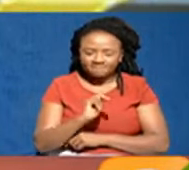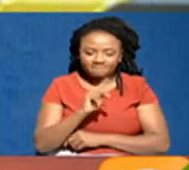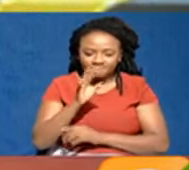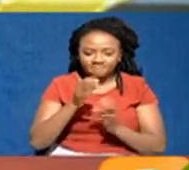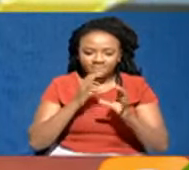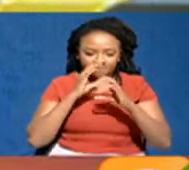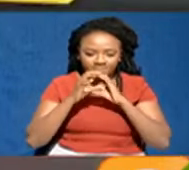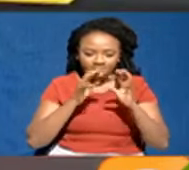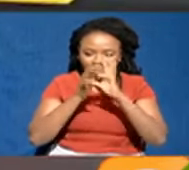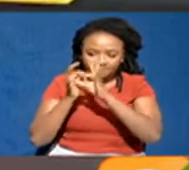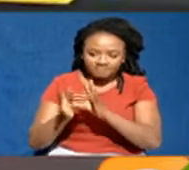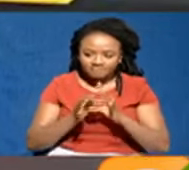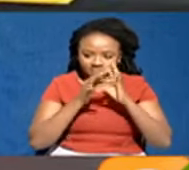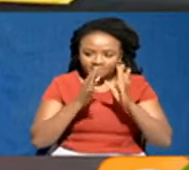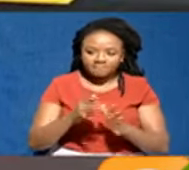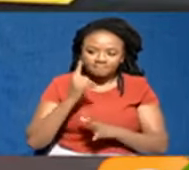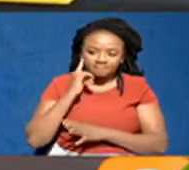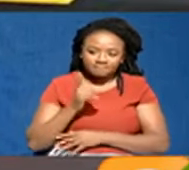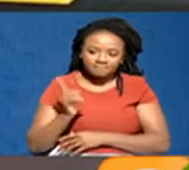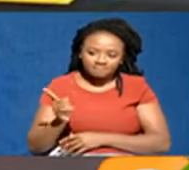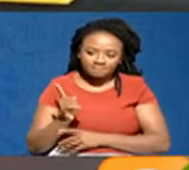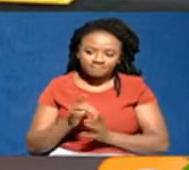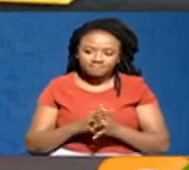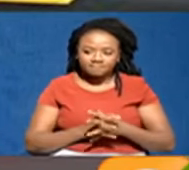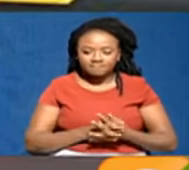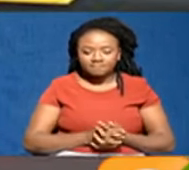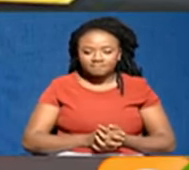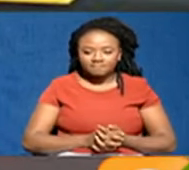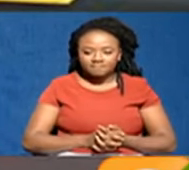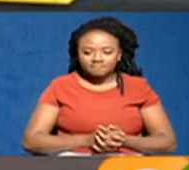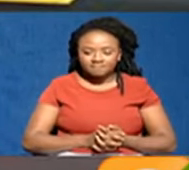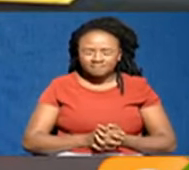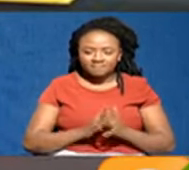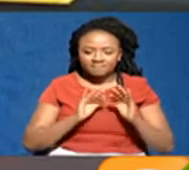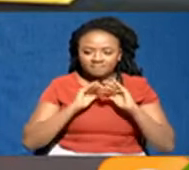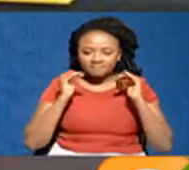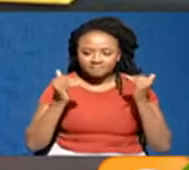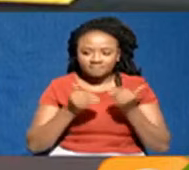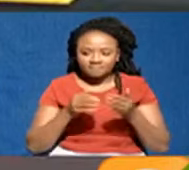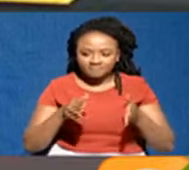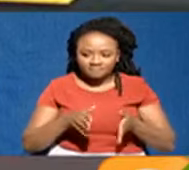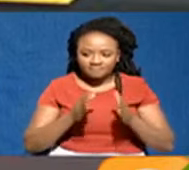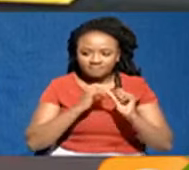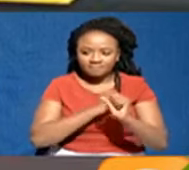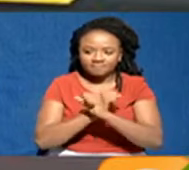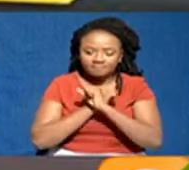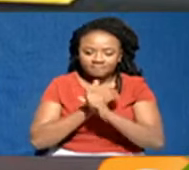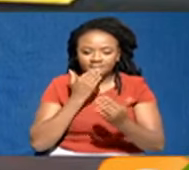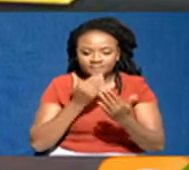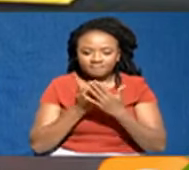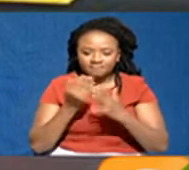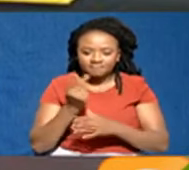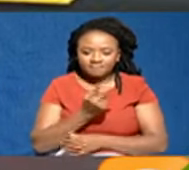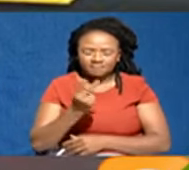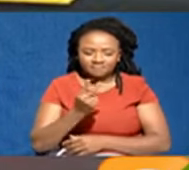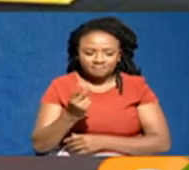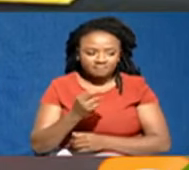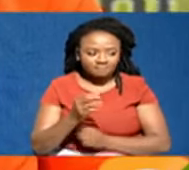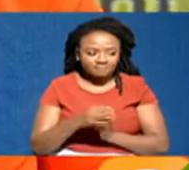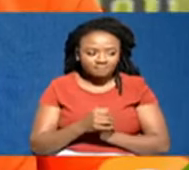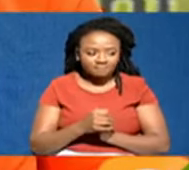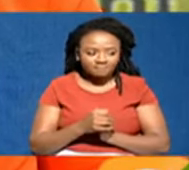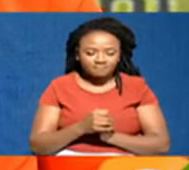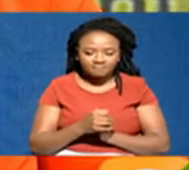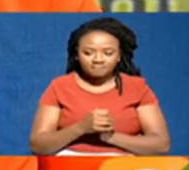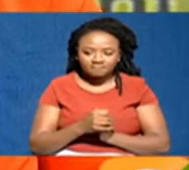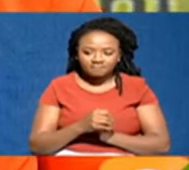for the Bloomberg Philanthropies Initiative for Global Road Safety. Thank you both for joining me. Kevin, let me start